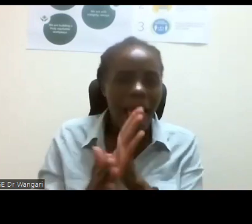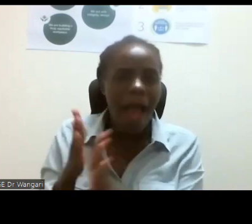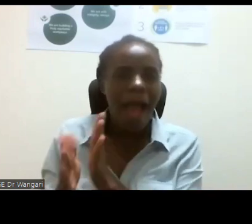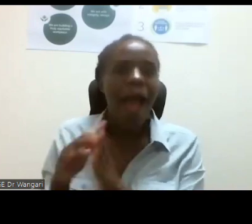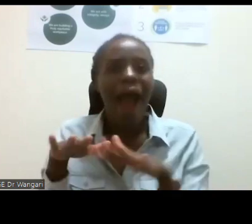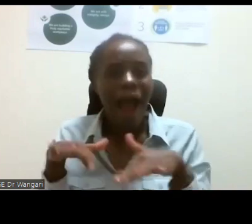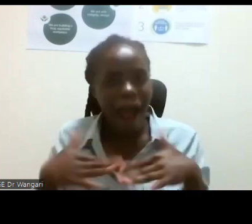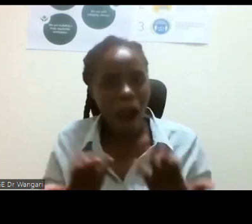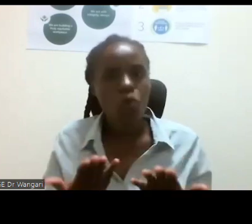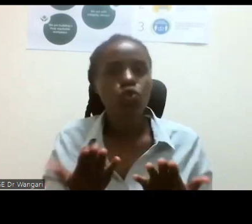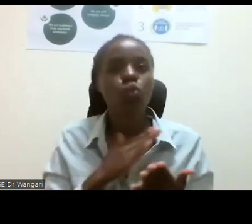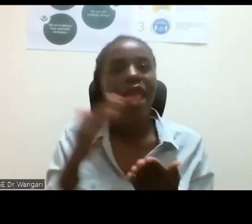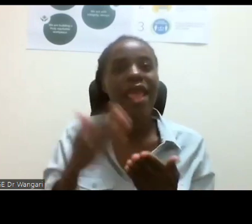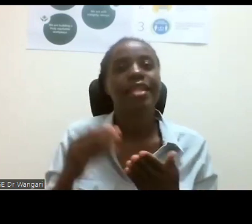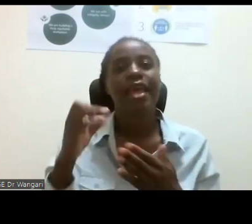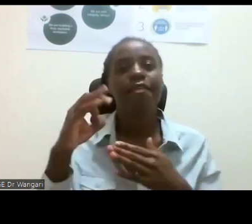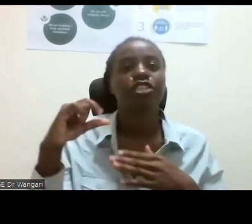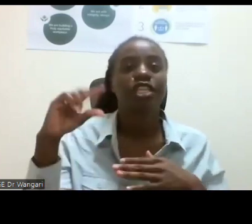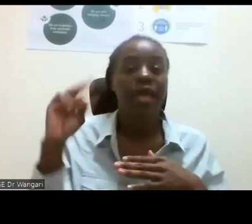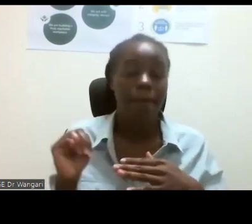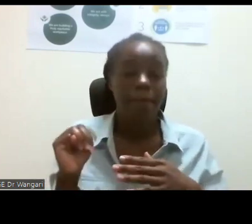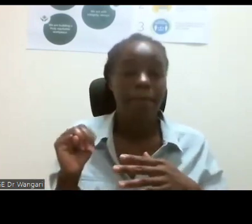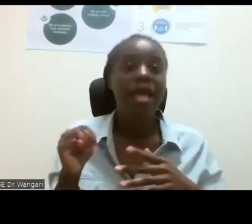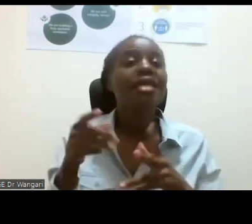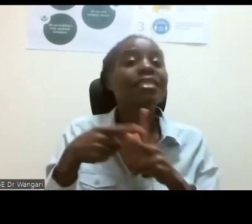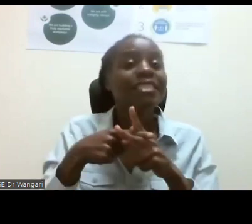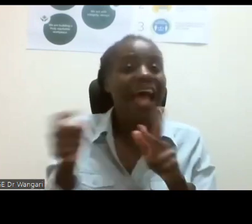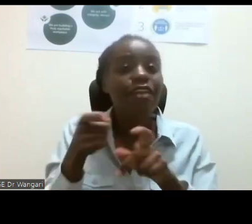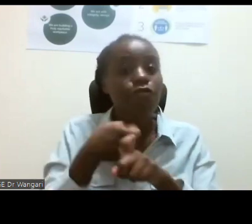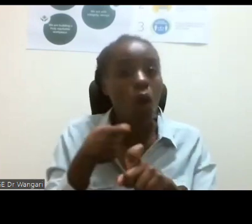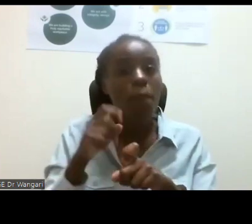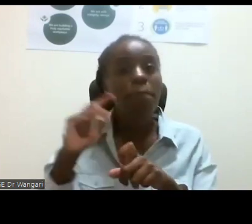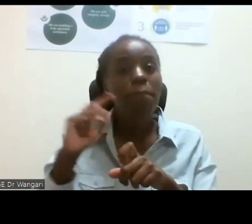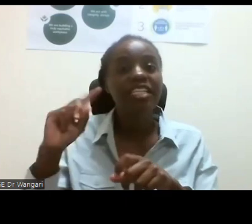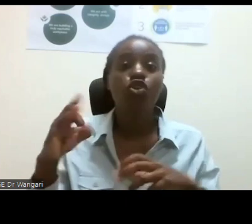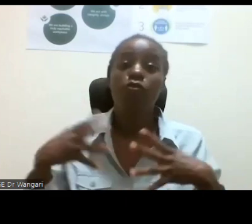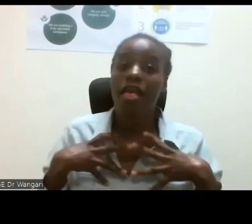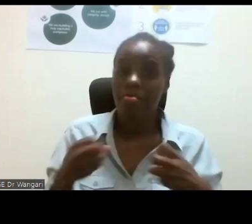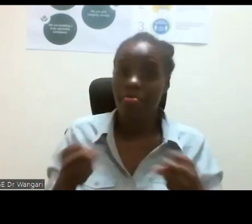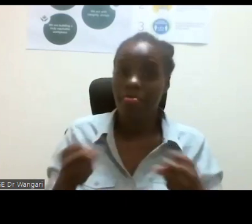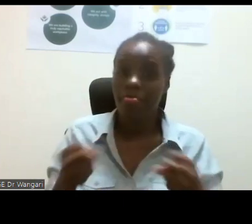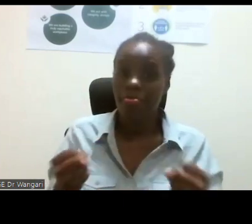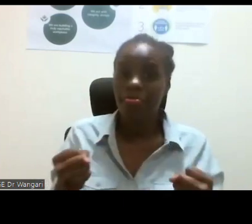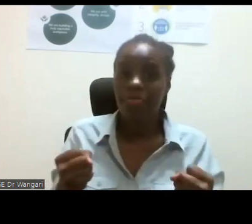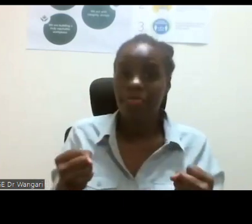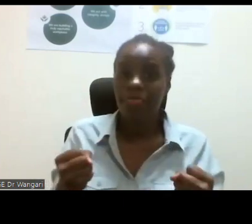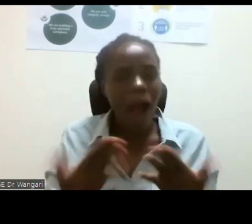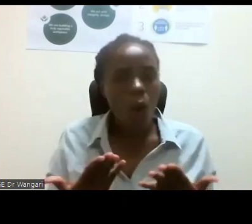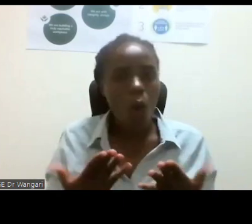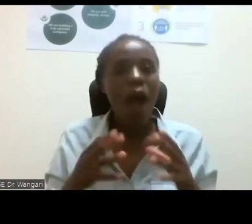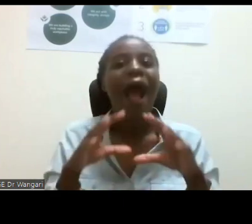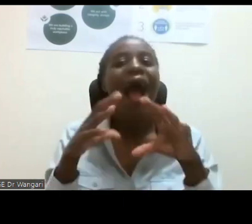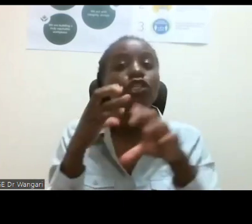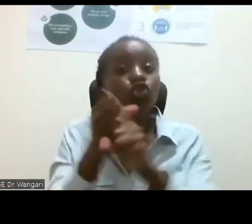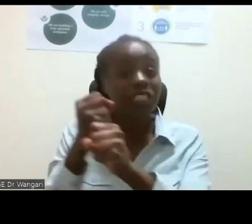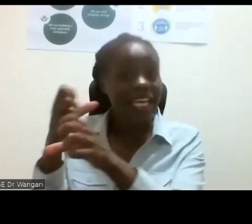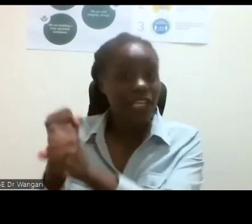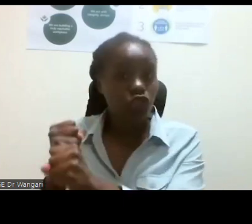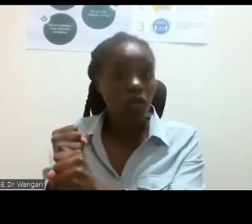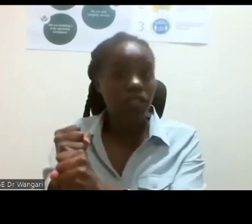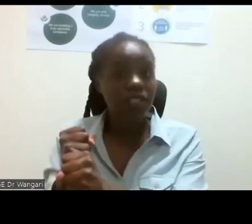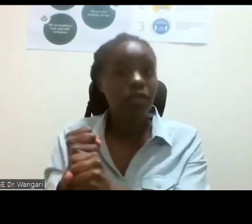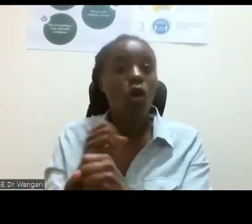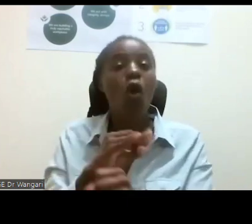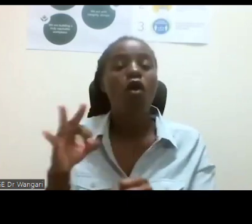the Ministry of Health, engaging the different regulators of healthcare workers and their associations in creating awareness